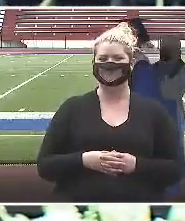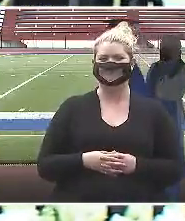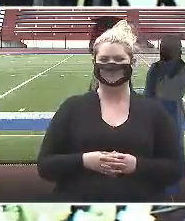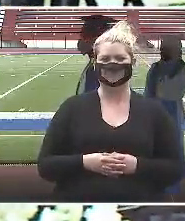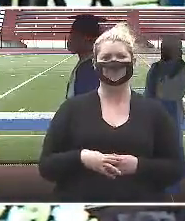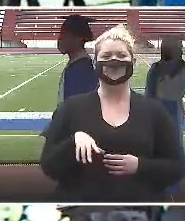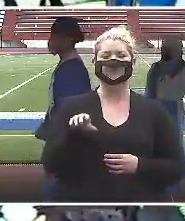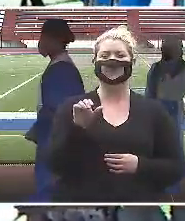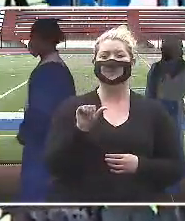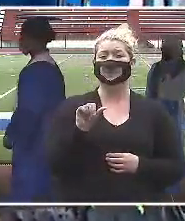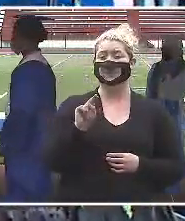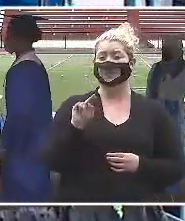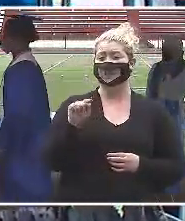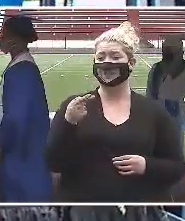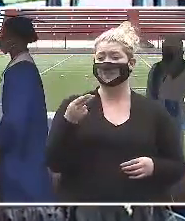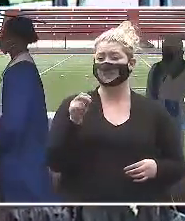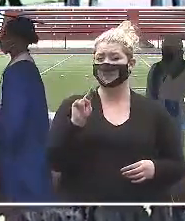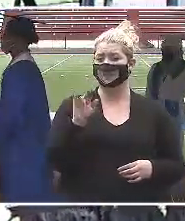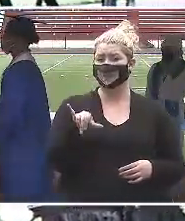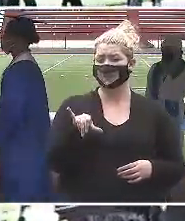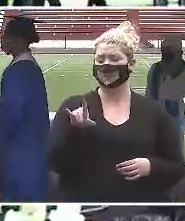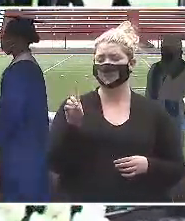Anthony Diaz.